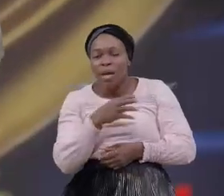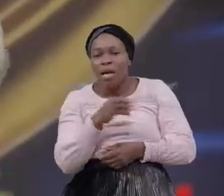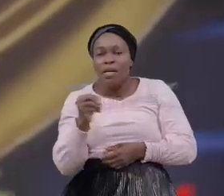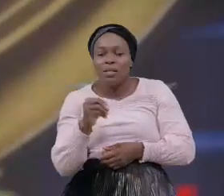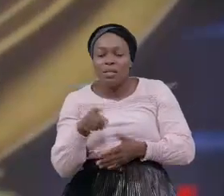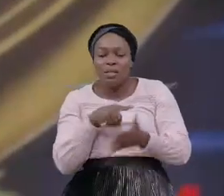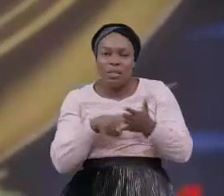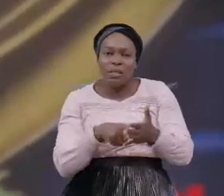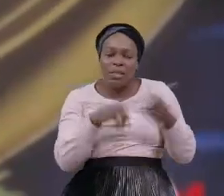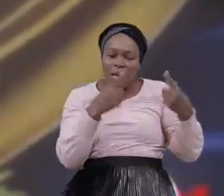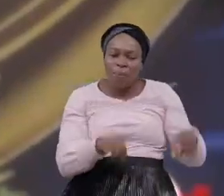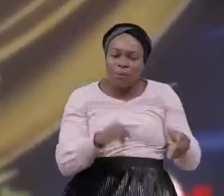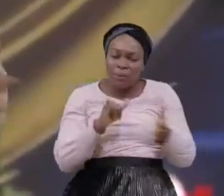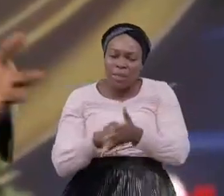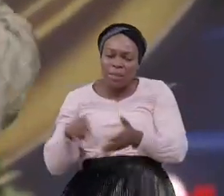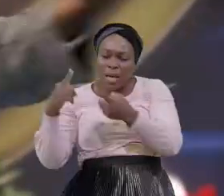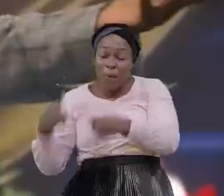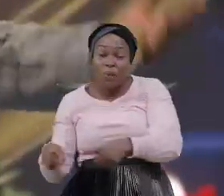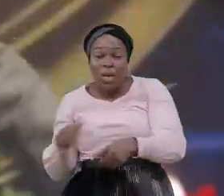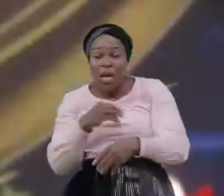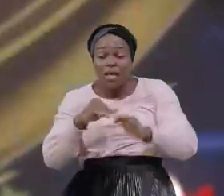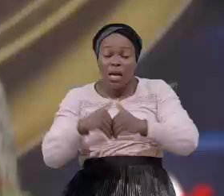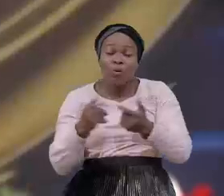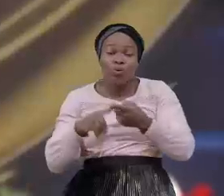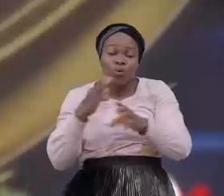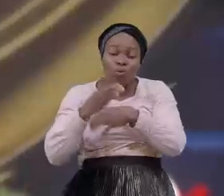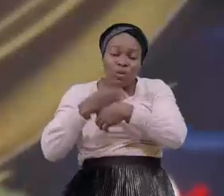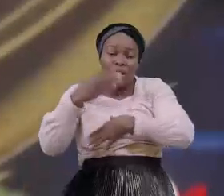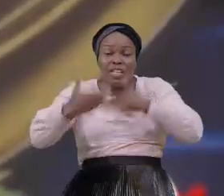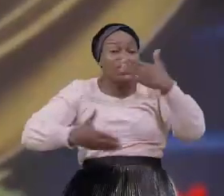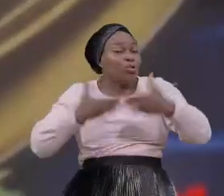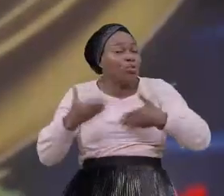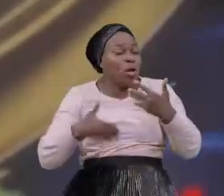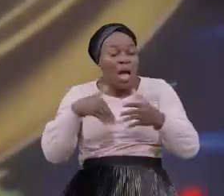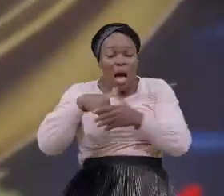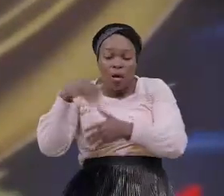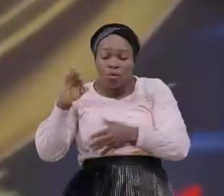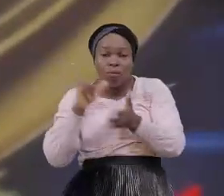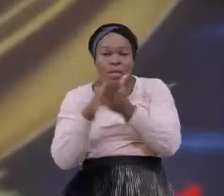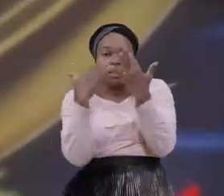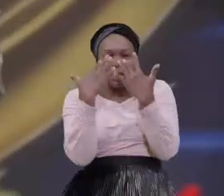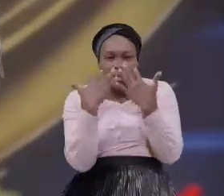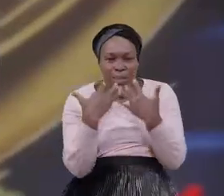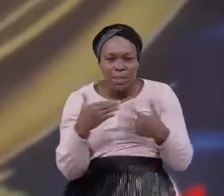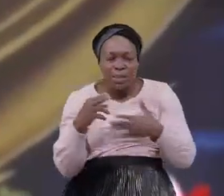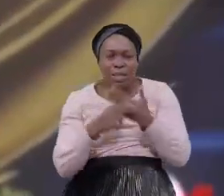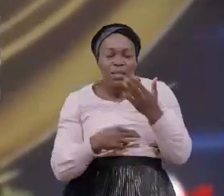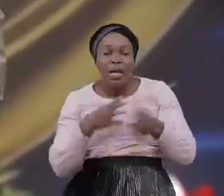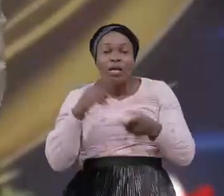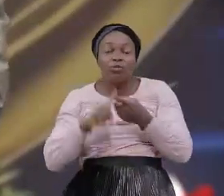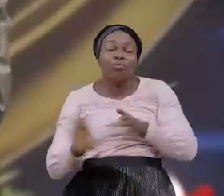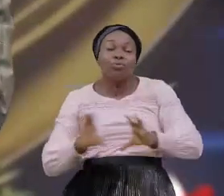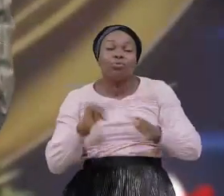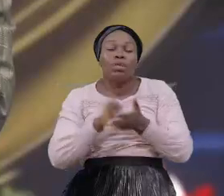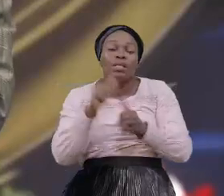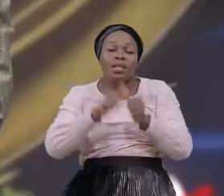it. And this is the way joy came out of that sadness. When you do that every time, there's a way you then keep